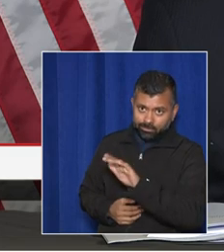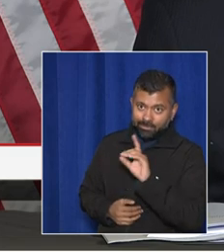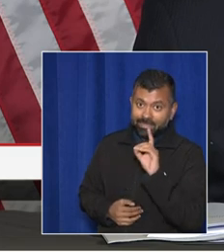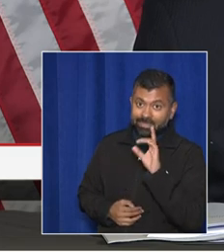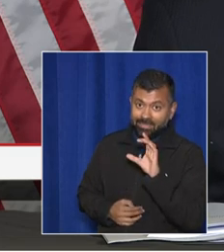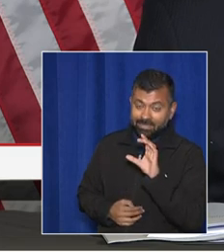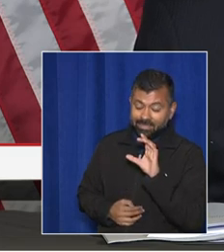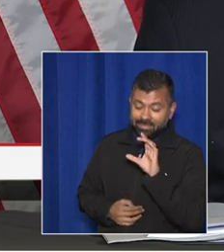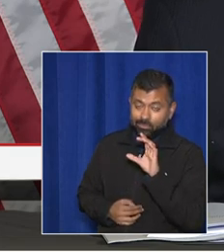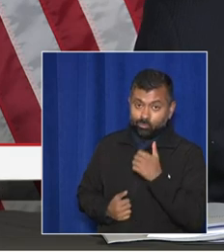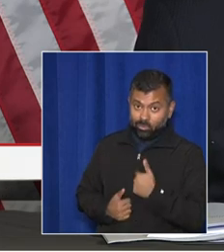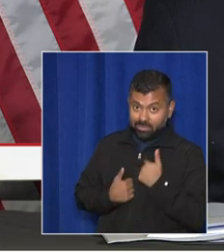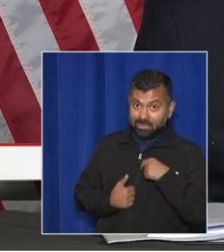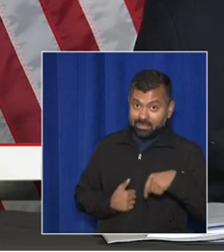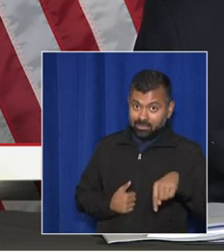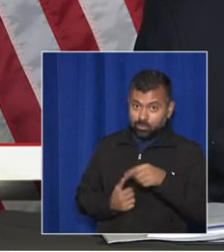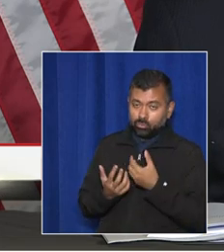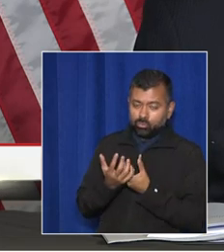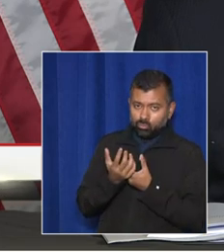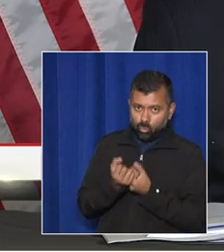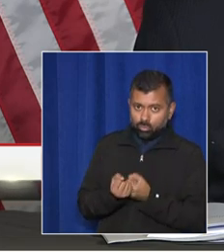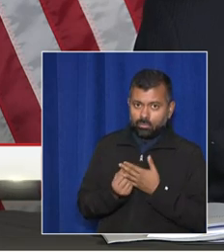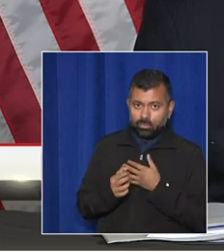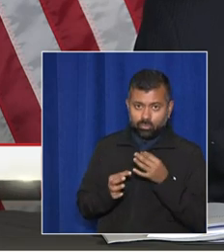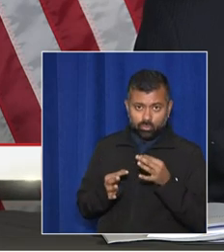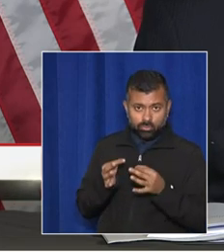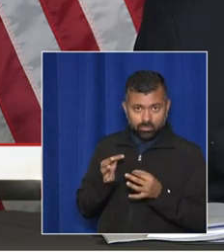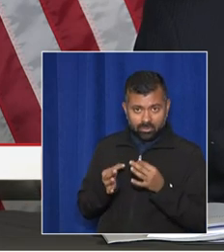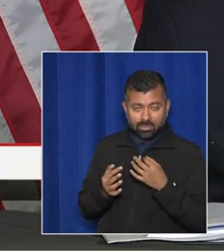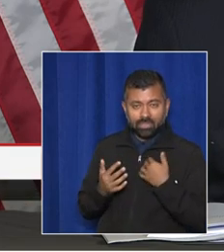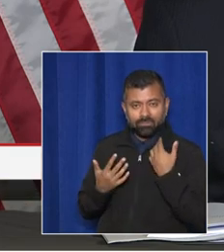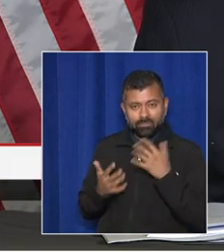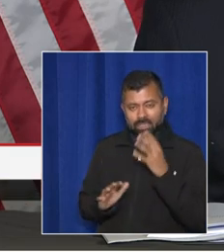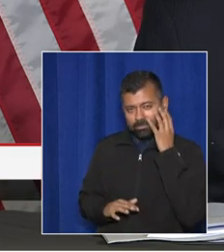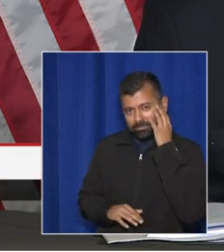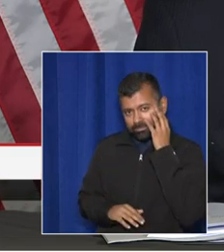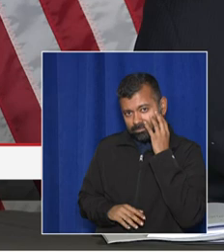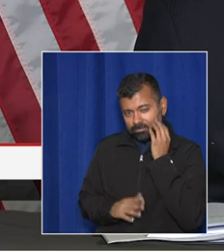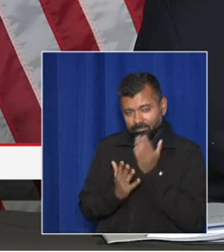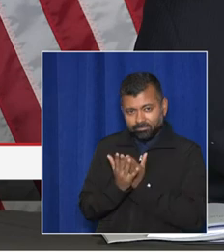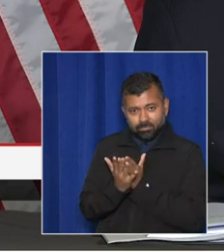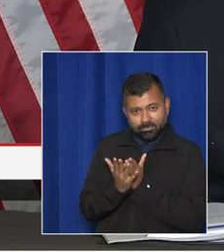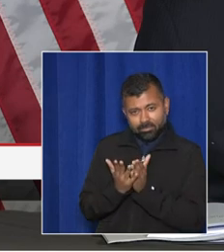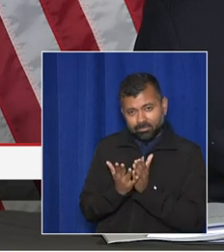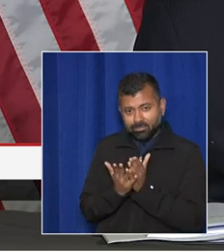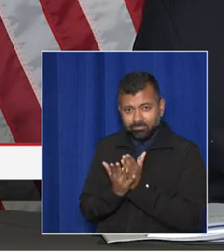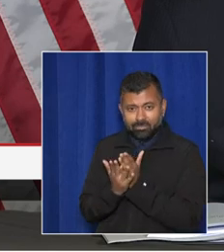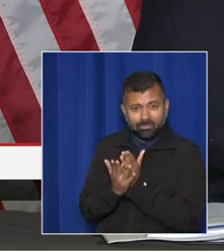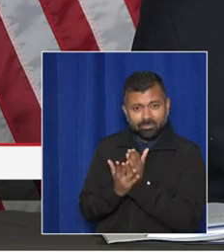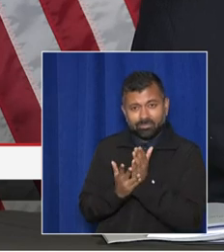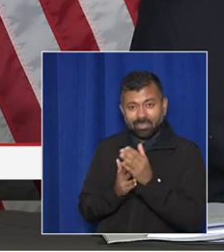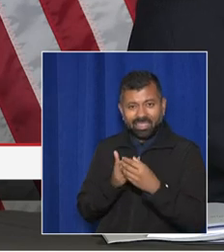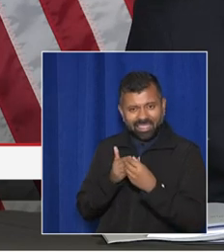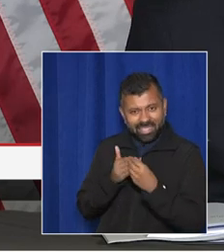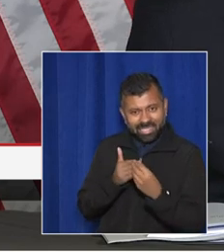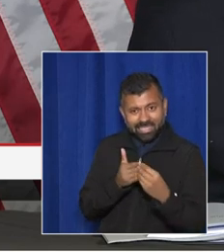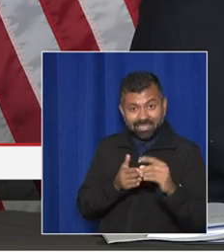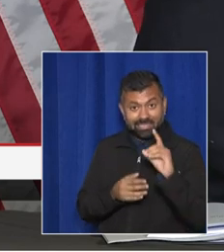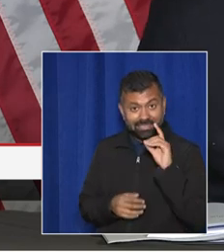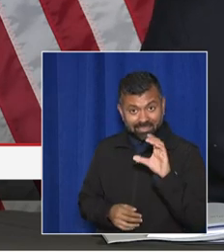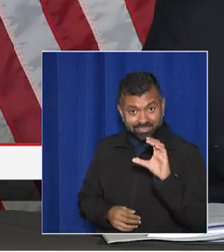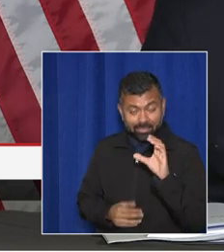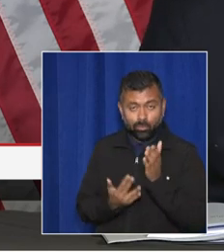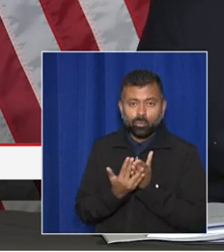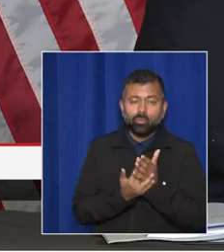city through some difficult times, some good times, and some difficult times. They know that I've worked with